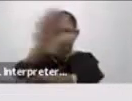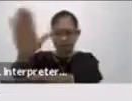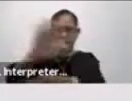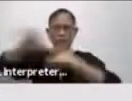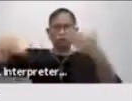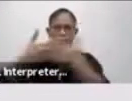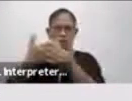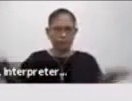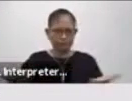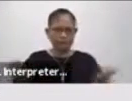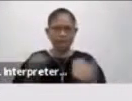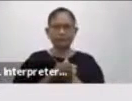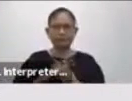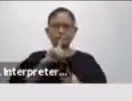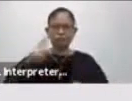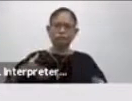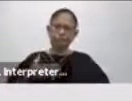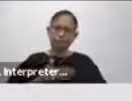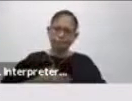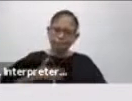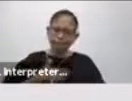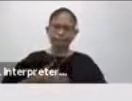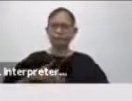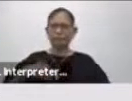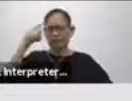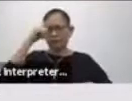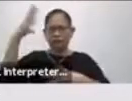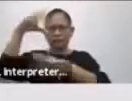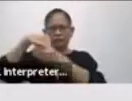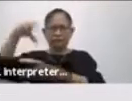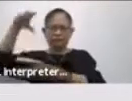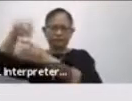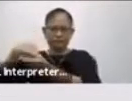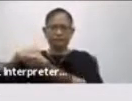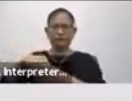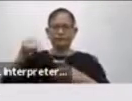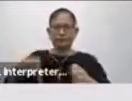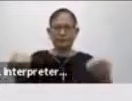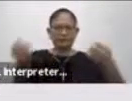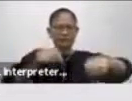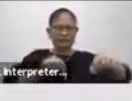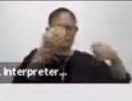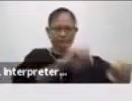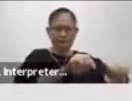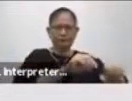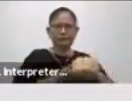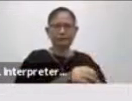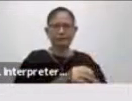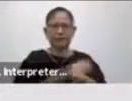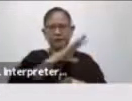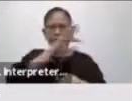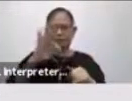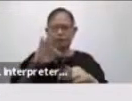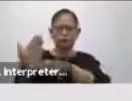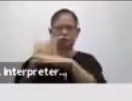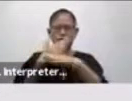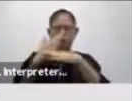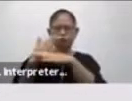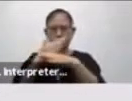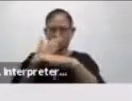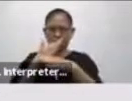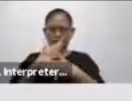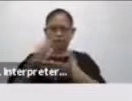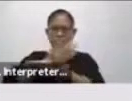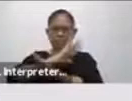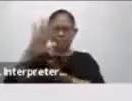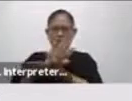It is my great pleasure, really, to join this virtual event and share some of our papers, in particular